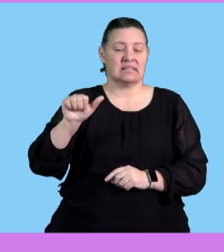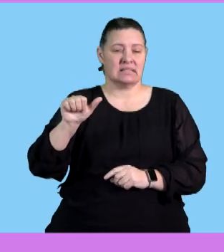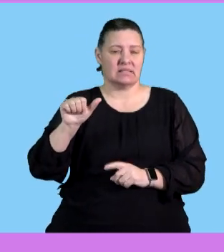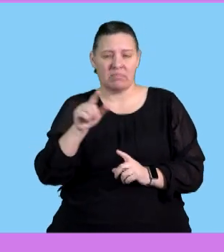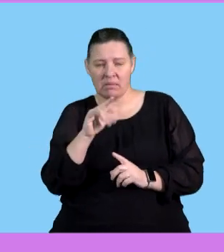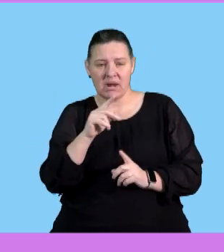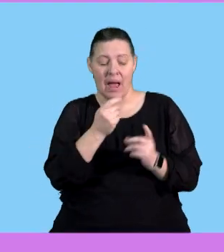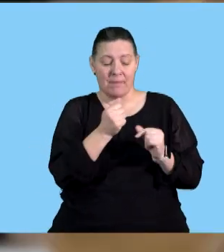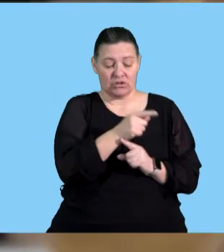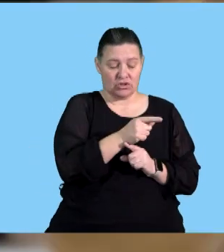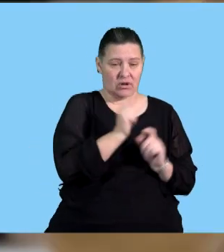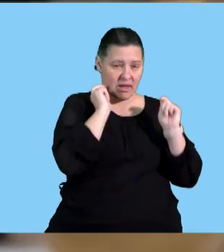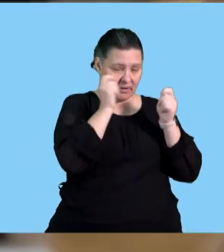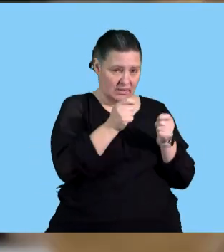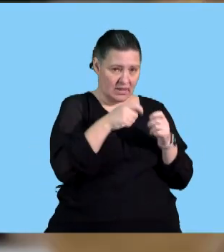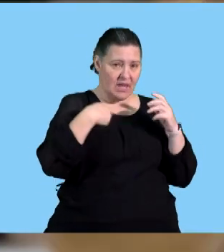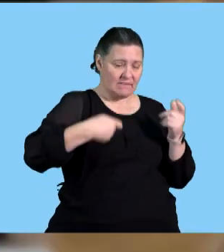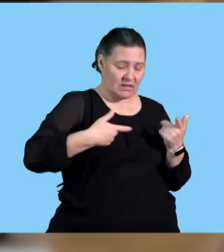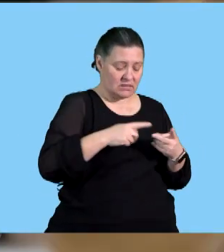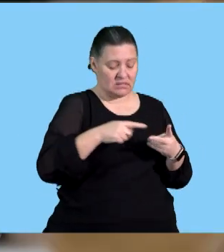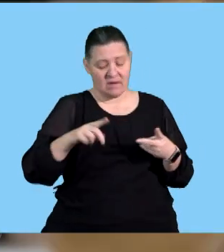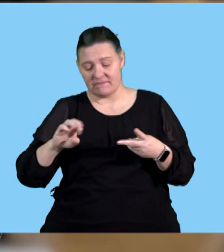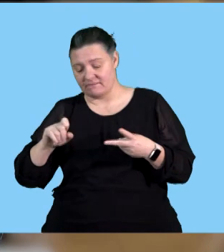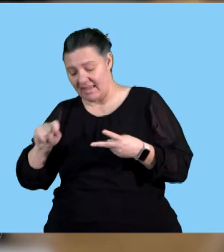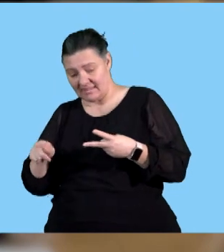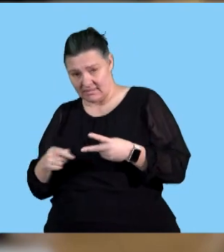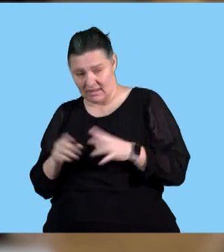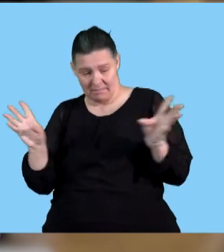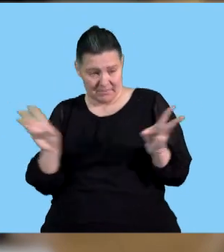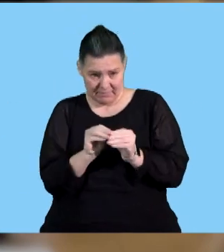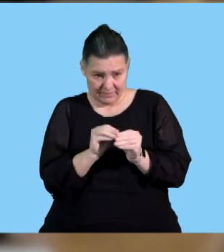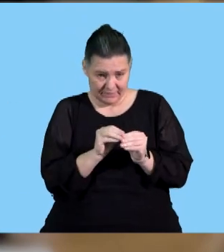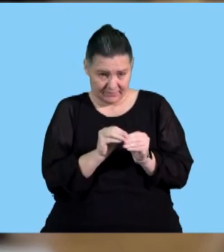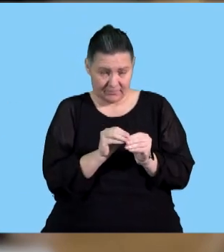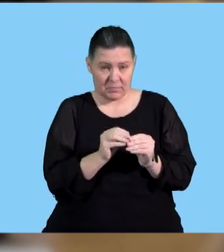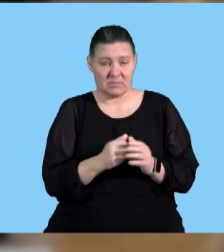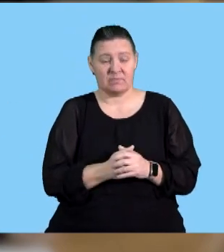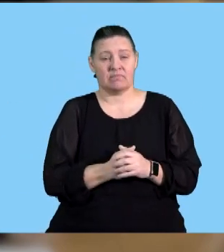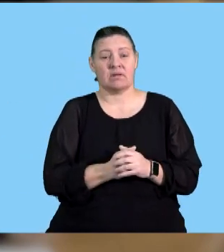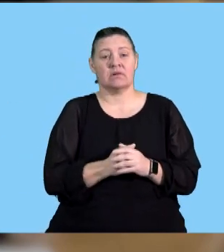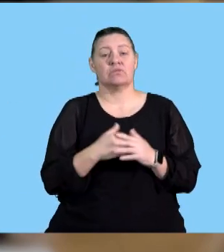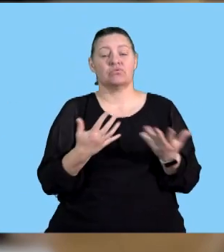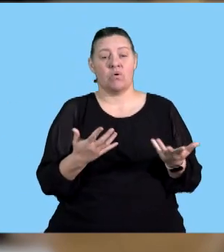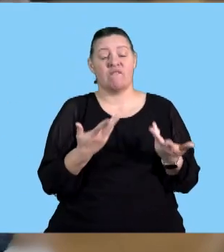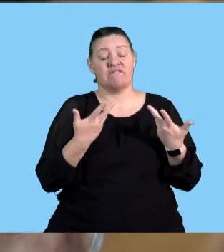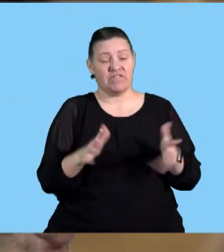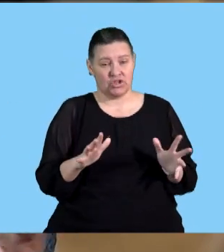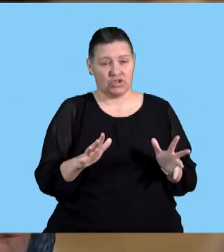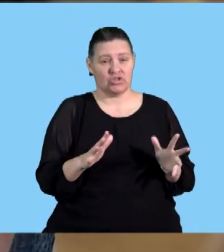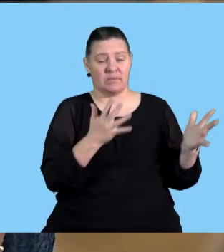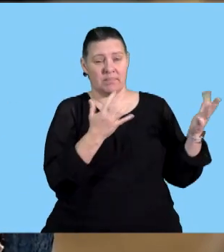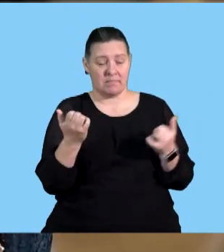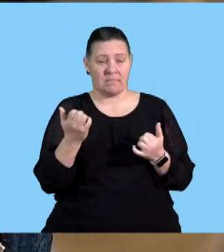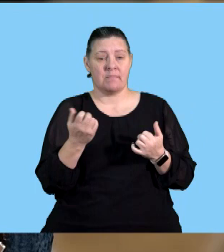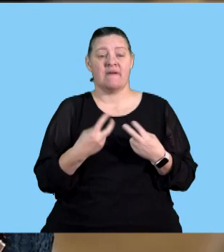it simply means now it will be the amount from the manufacturers plus the amount of VAT added together. So we have